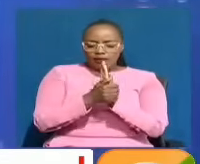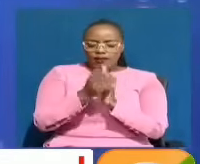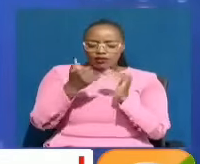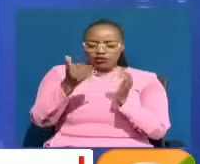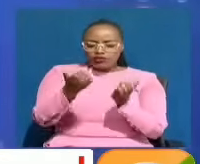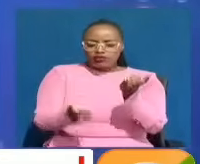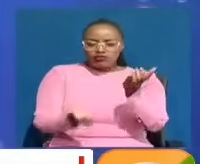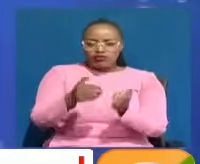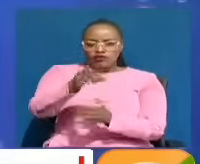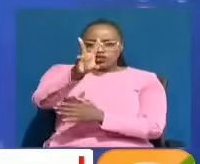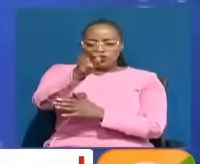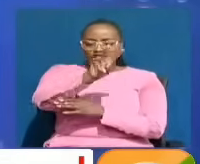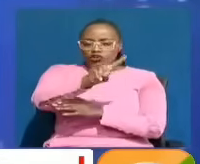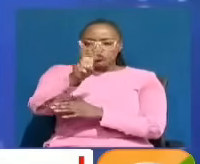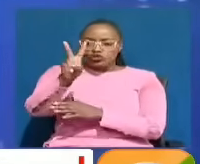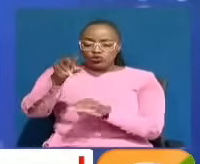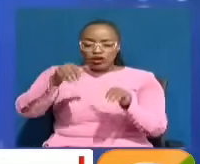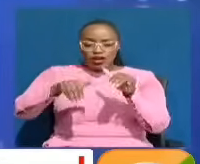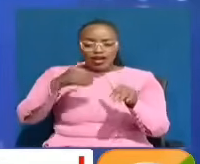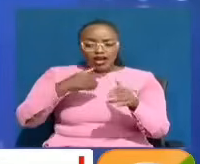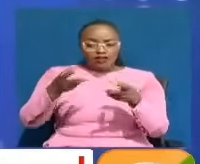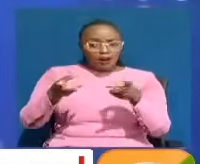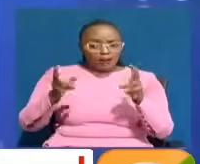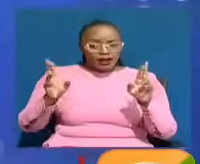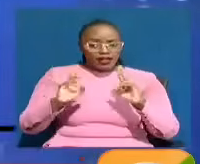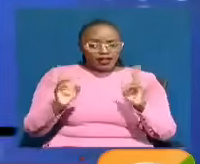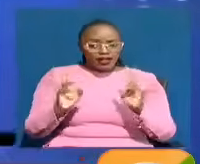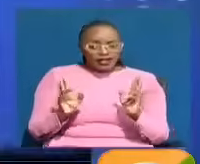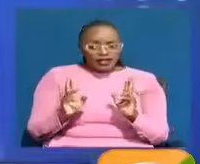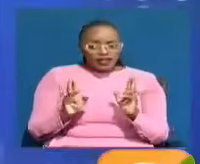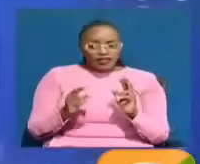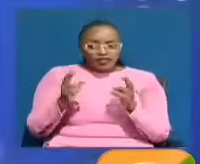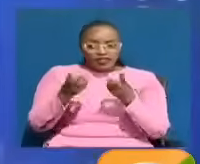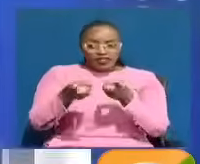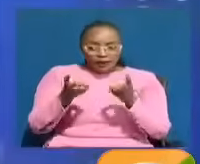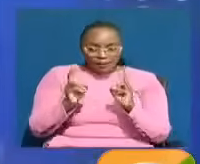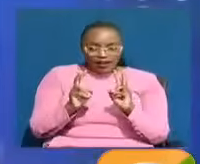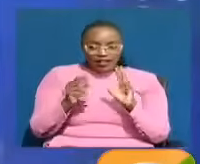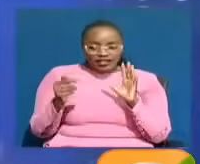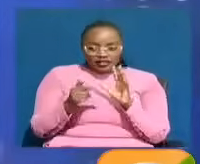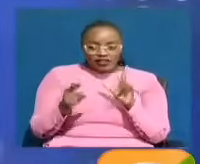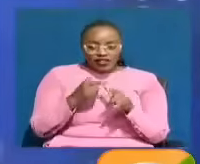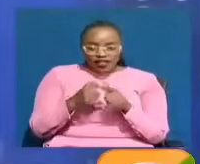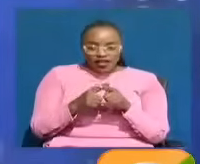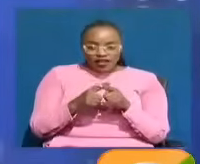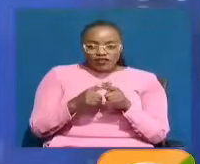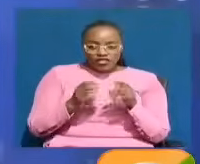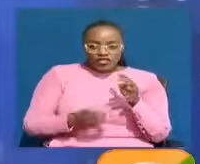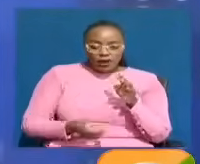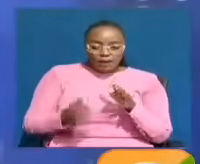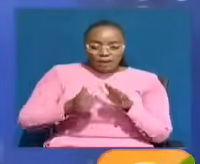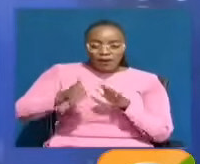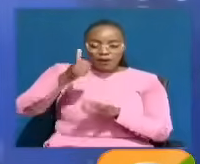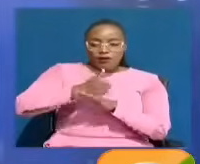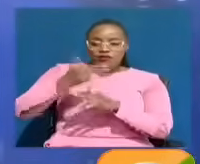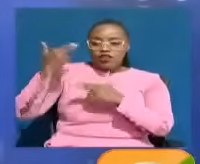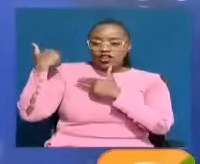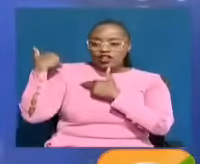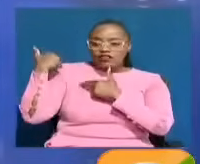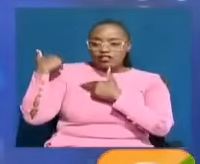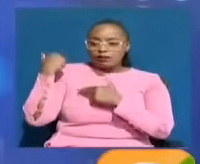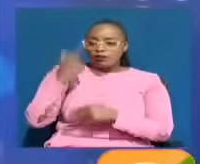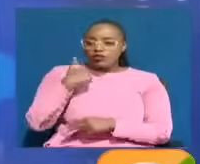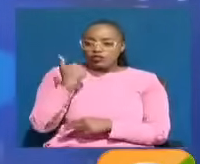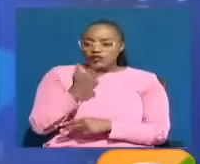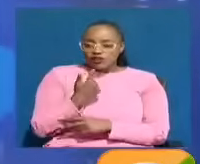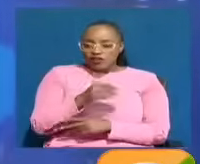the 2022 electoral process. So do we have that panel in place? That panel and being put in place is the responsibility of